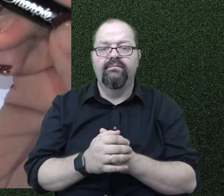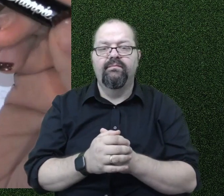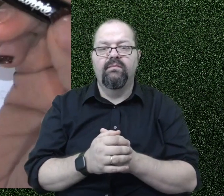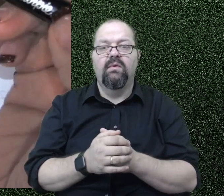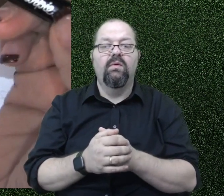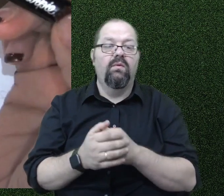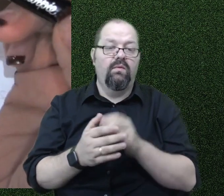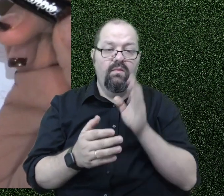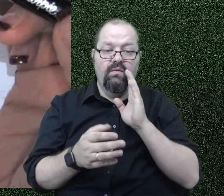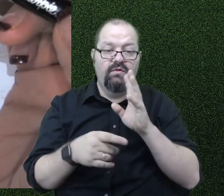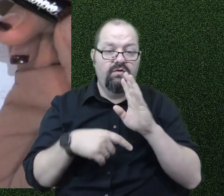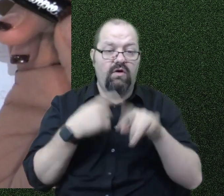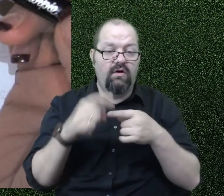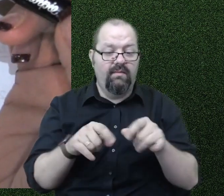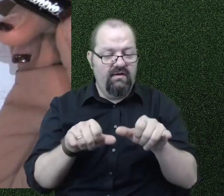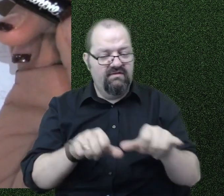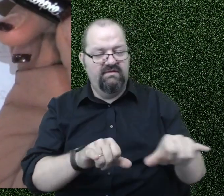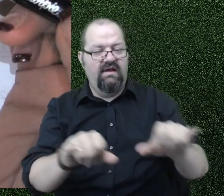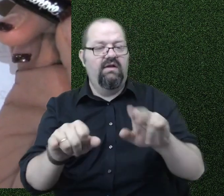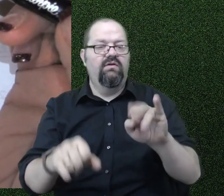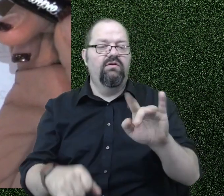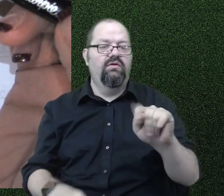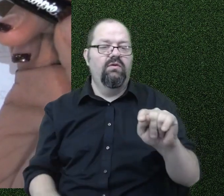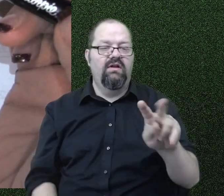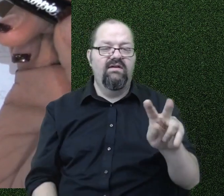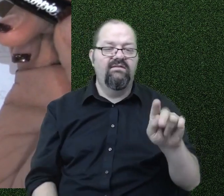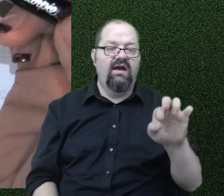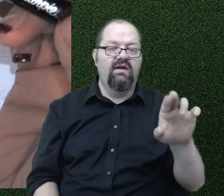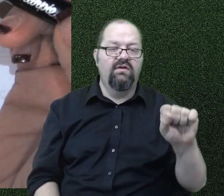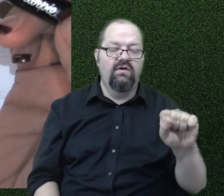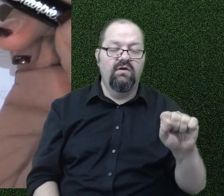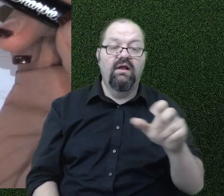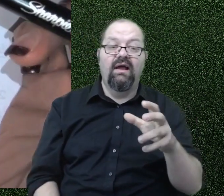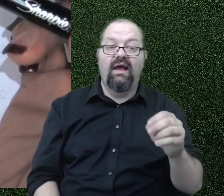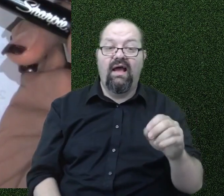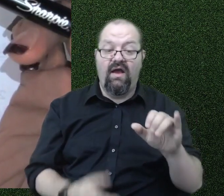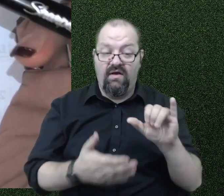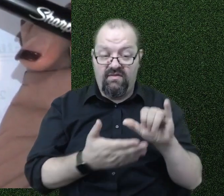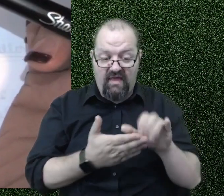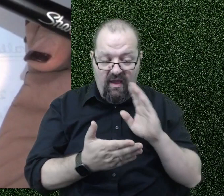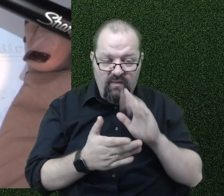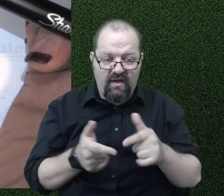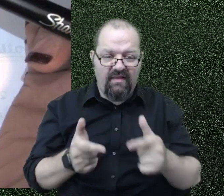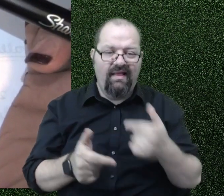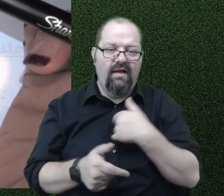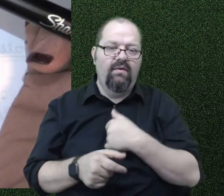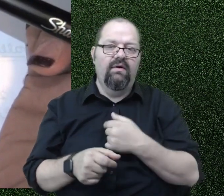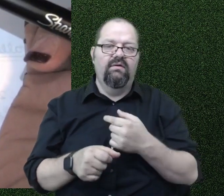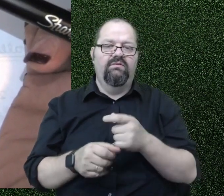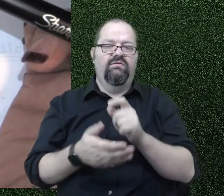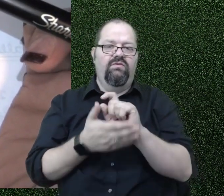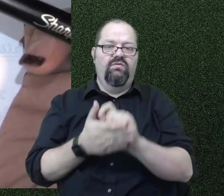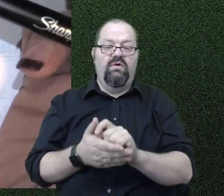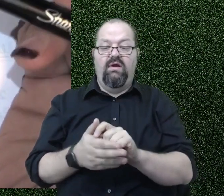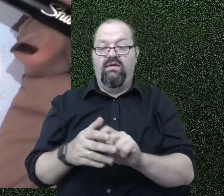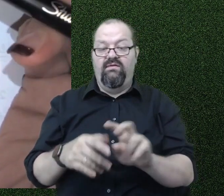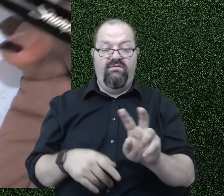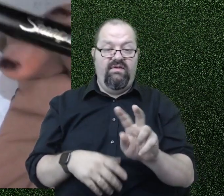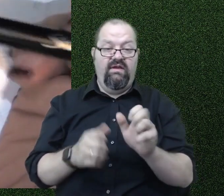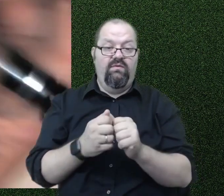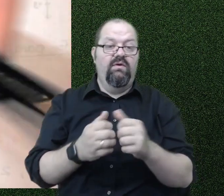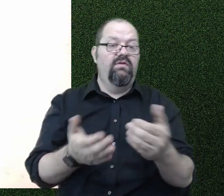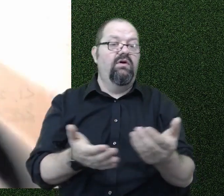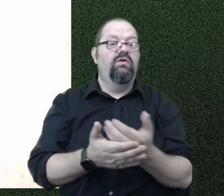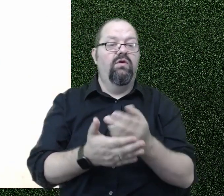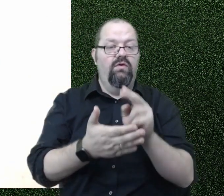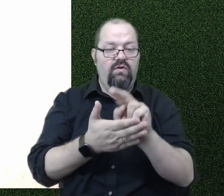We'll talk about standard unit vectors and how they will allow us to write v with a new notation. And